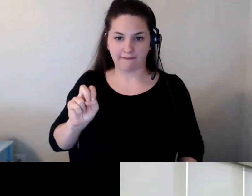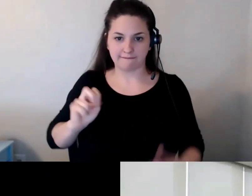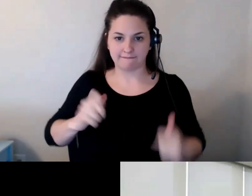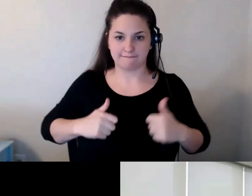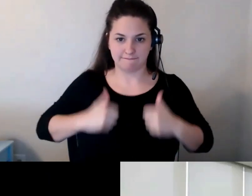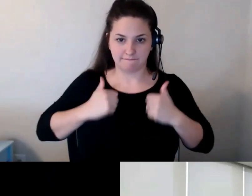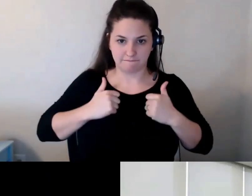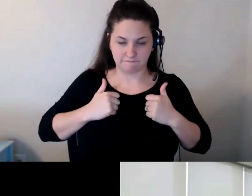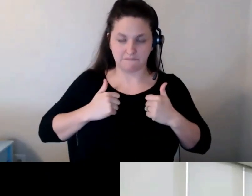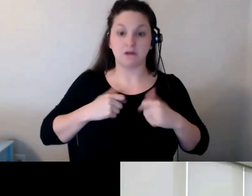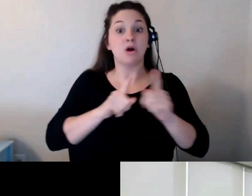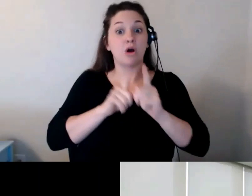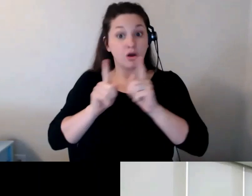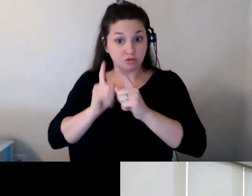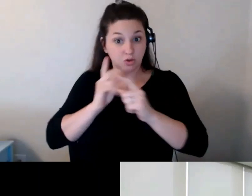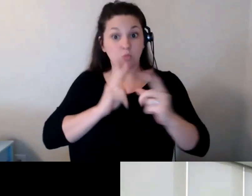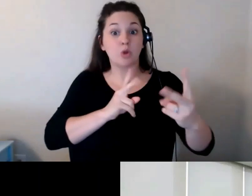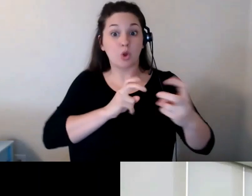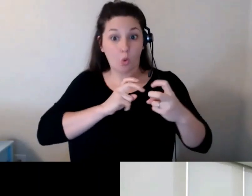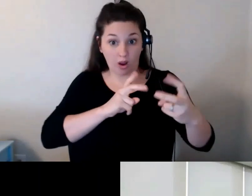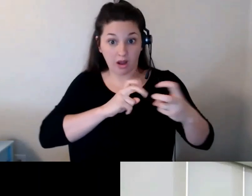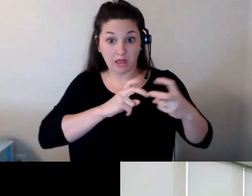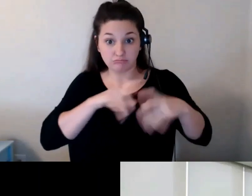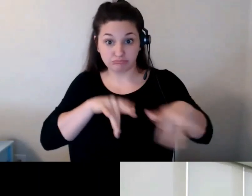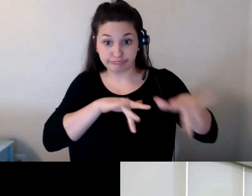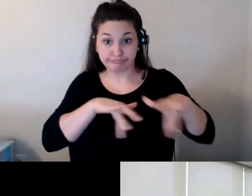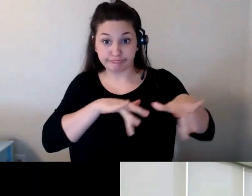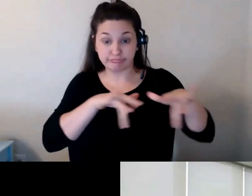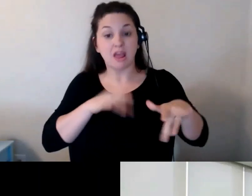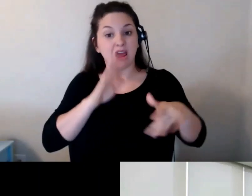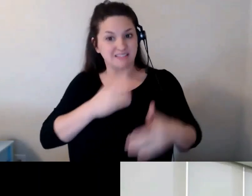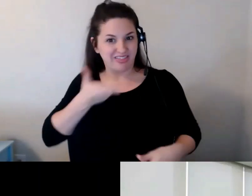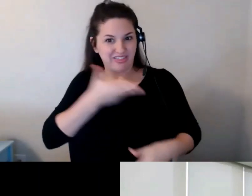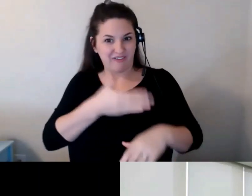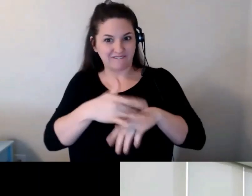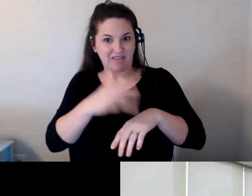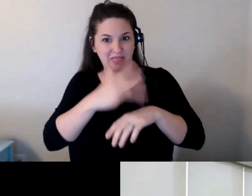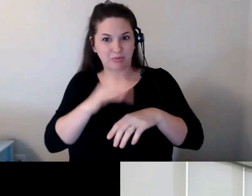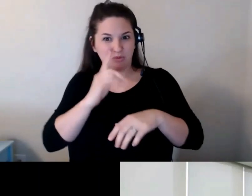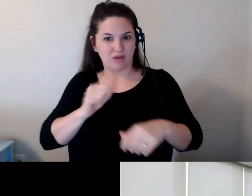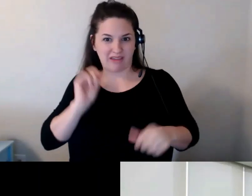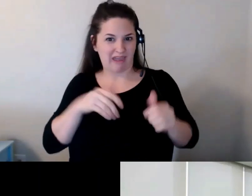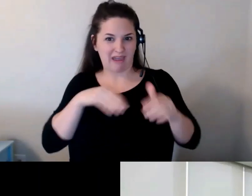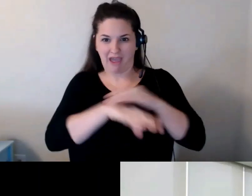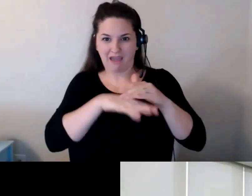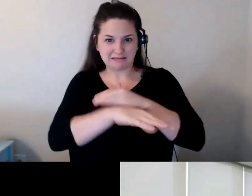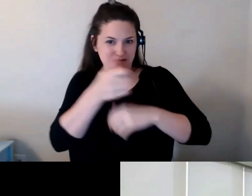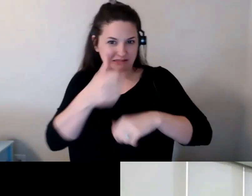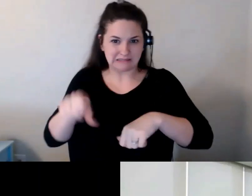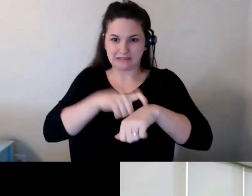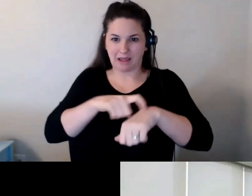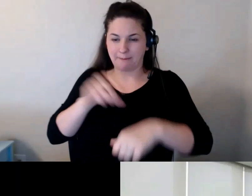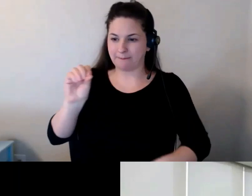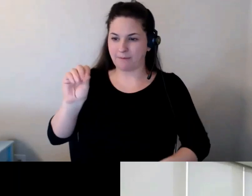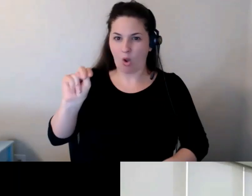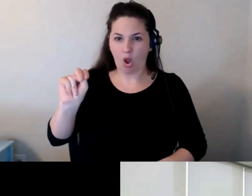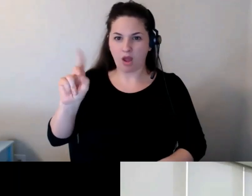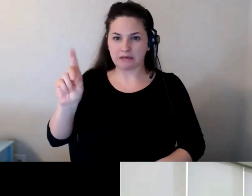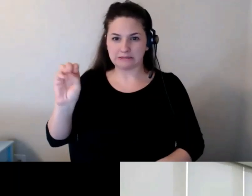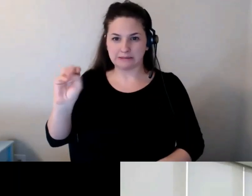also recorded and available in the on-demand library. And